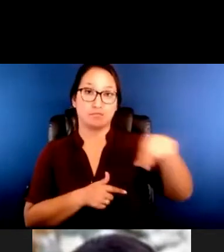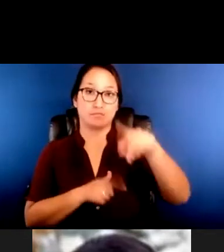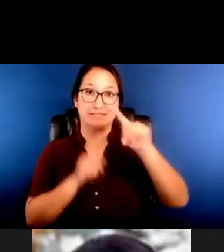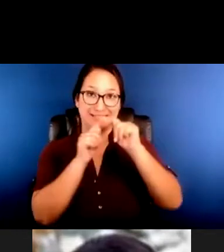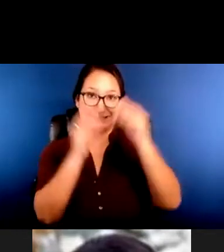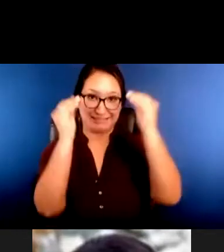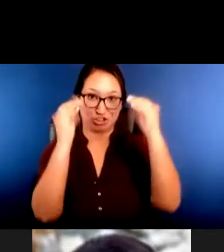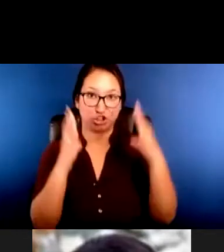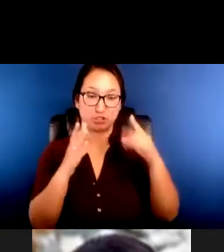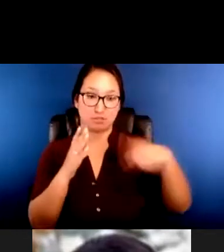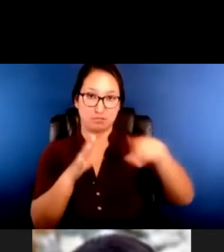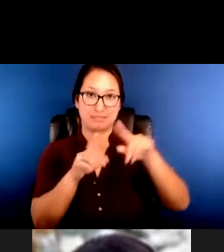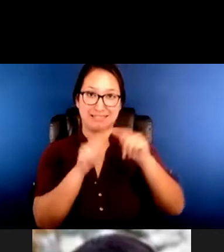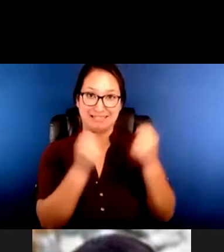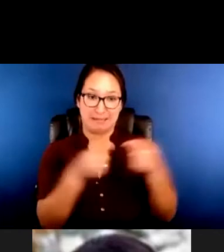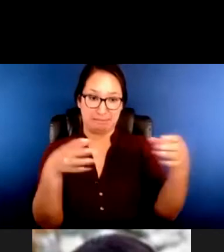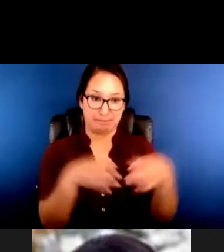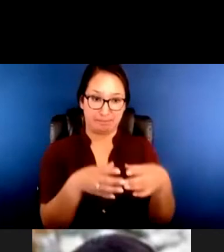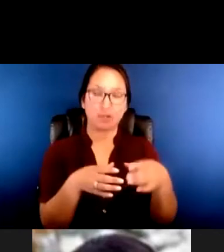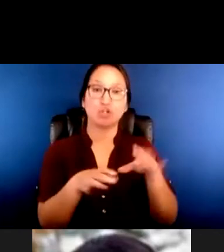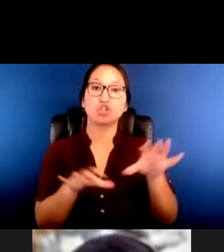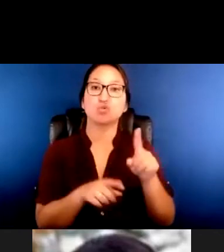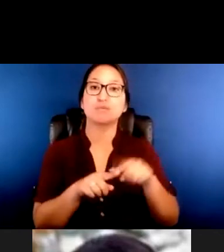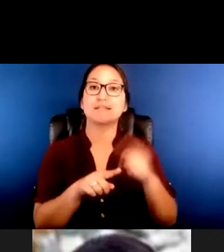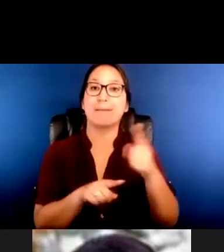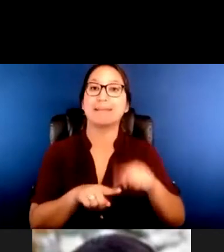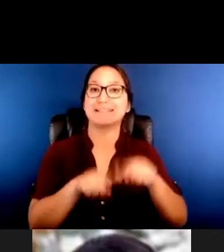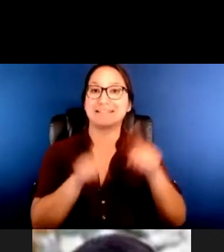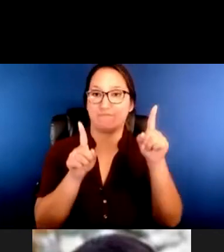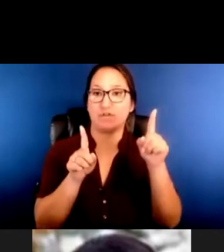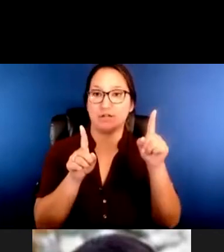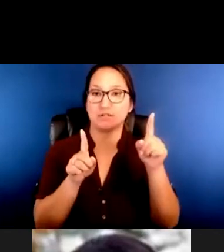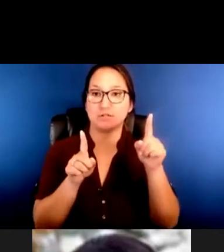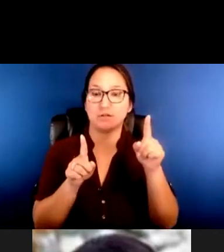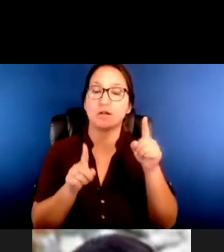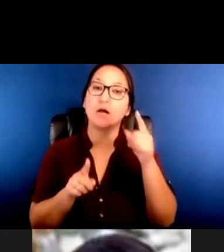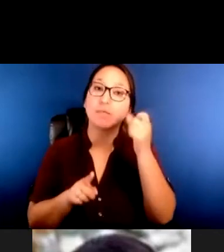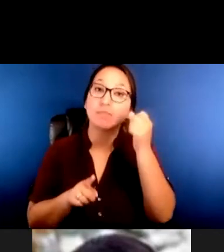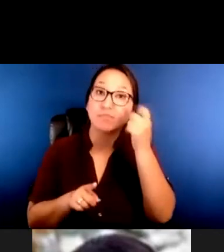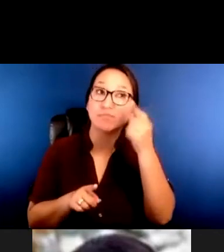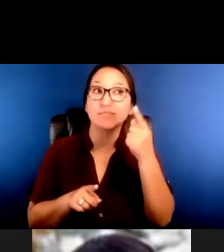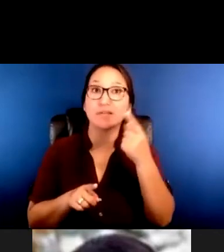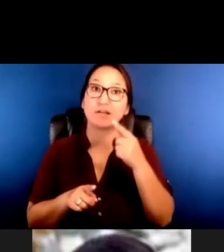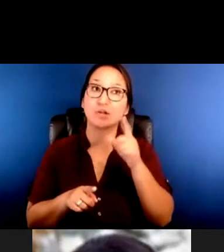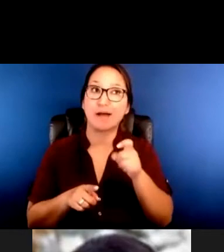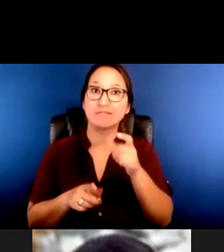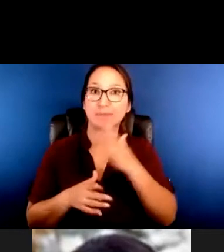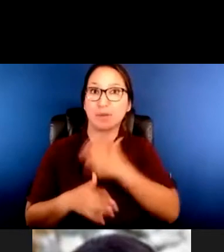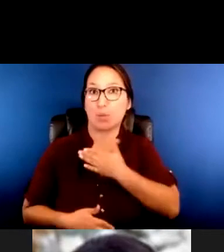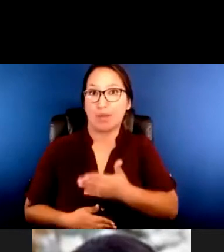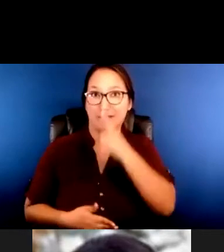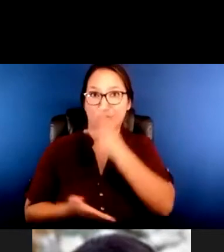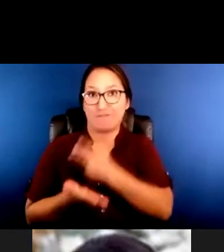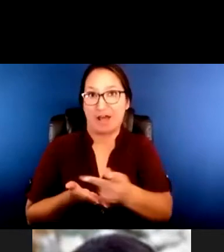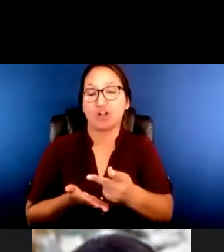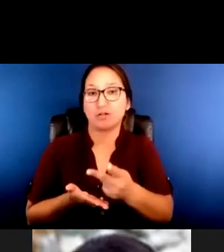growth and development school, which means you have to experiment and you have to be willing to fail, as you saw earlier today. In order to communicate